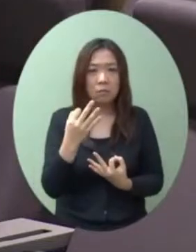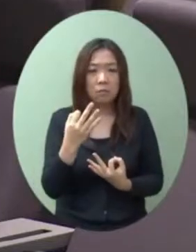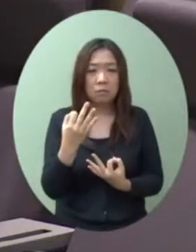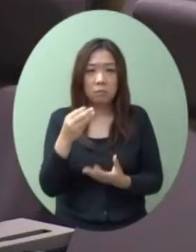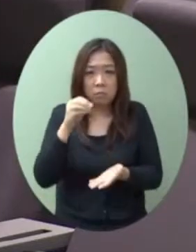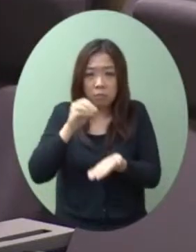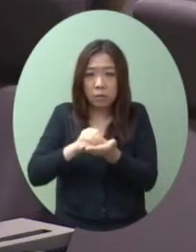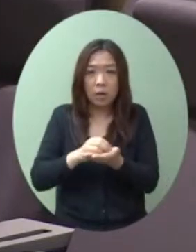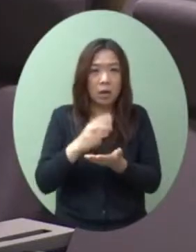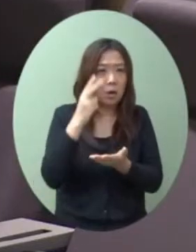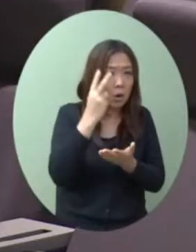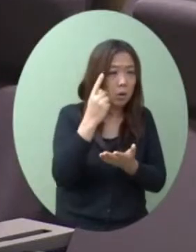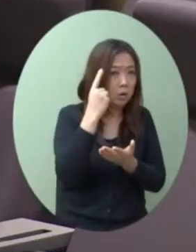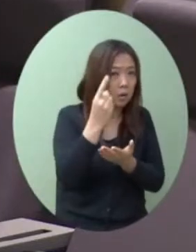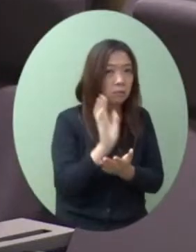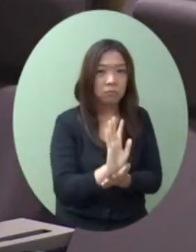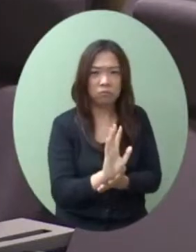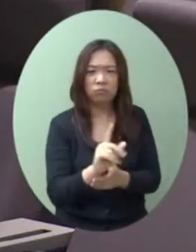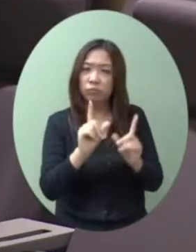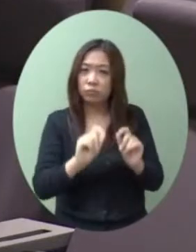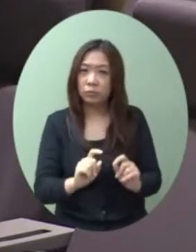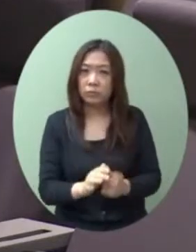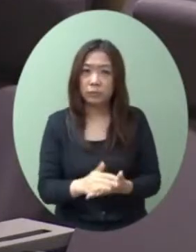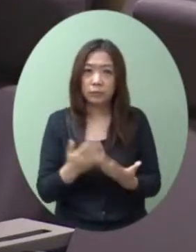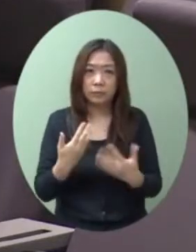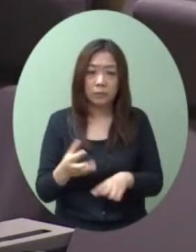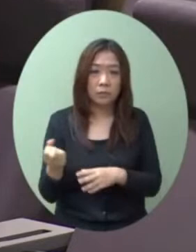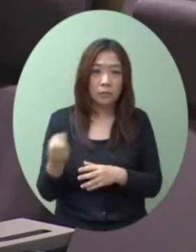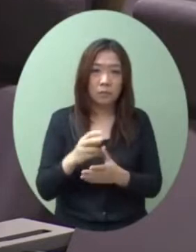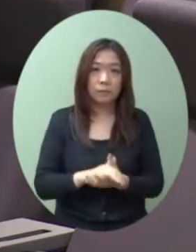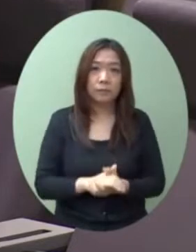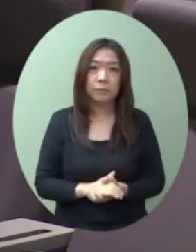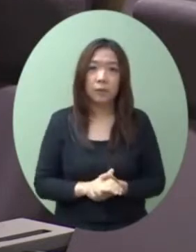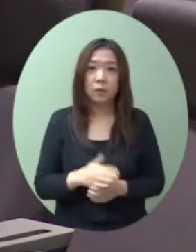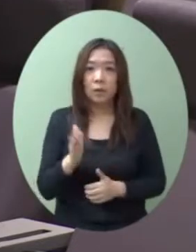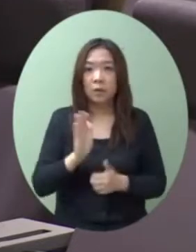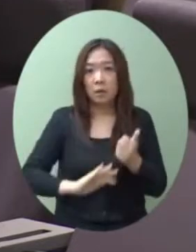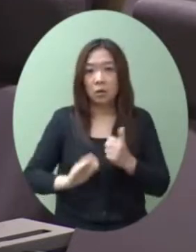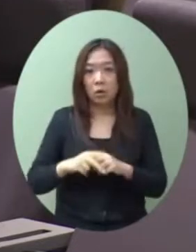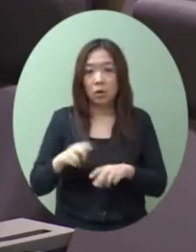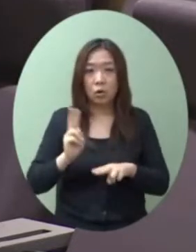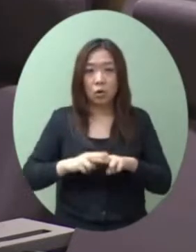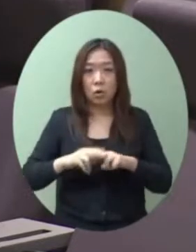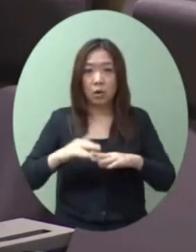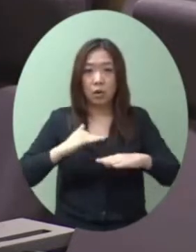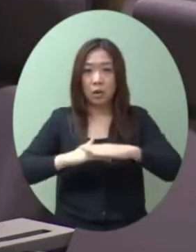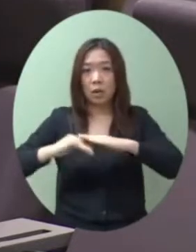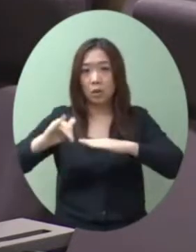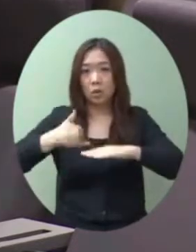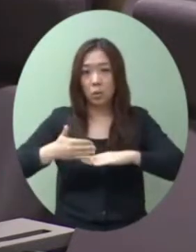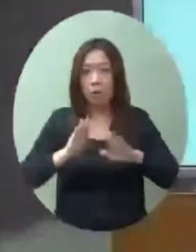arrangement affect chances of Hong Kong resuming quarantine-free travel with the mainland? Thank you.